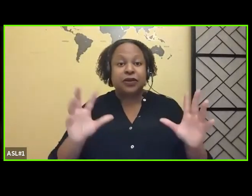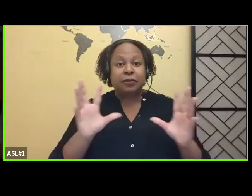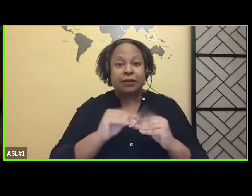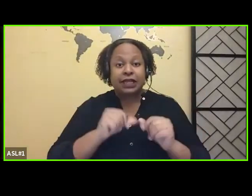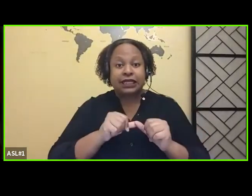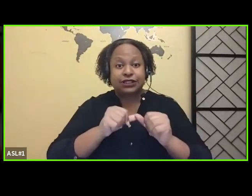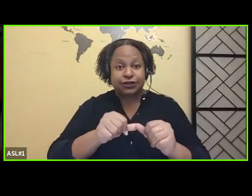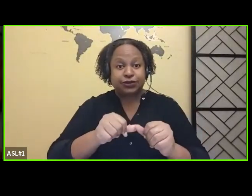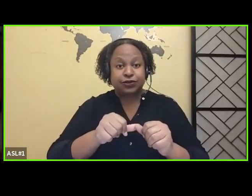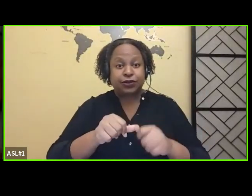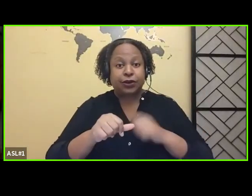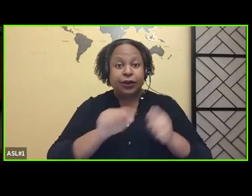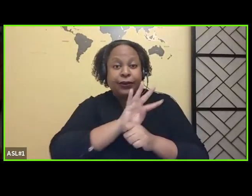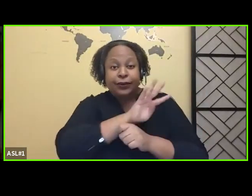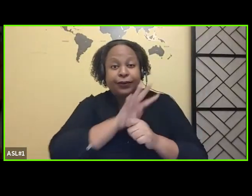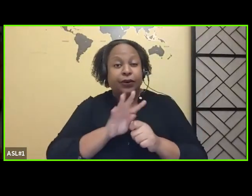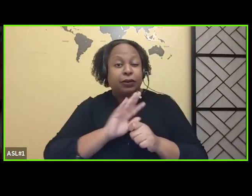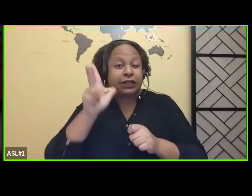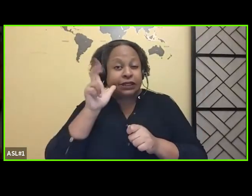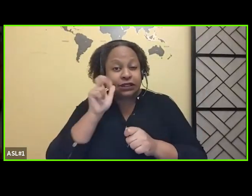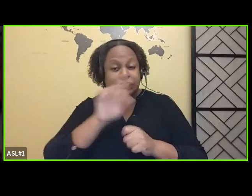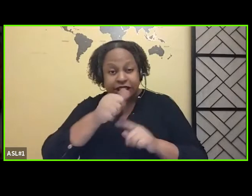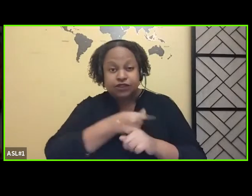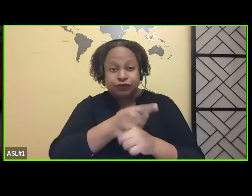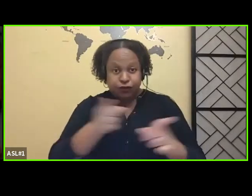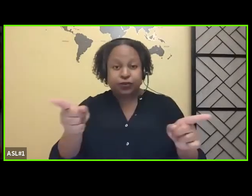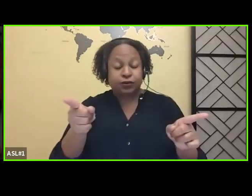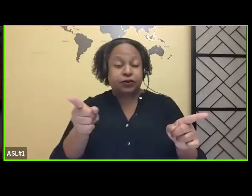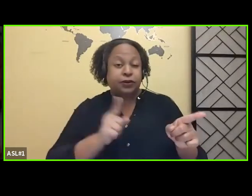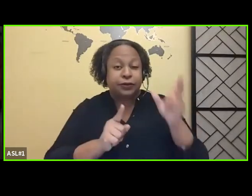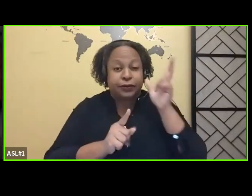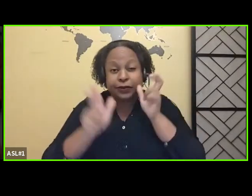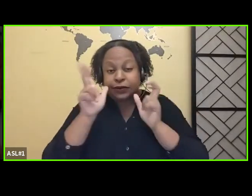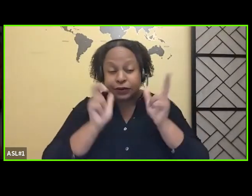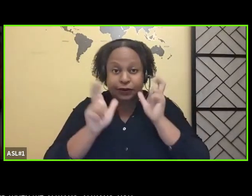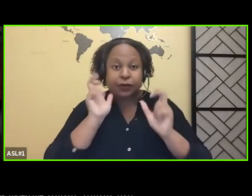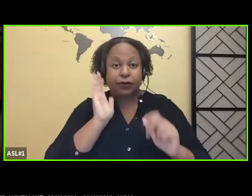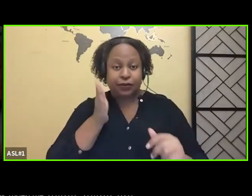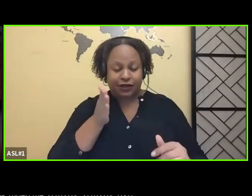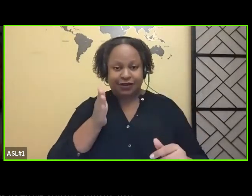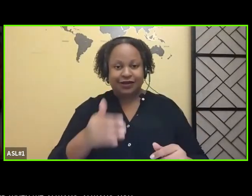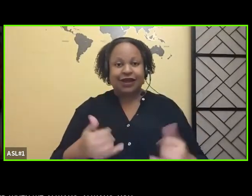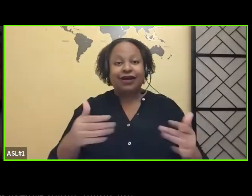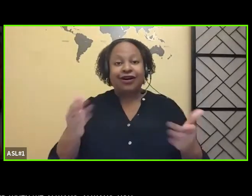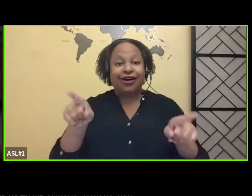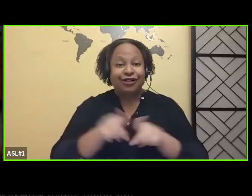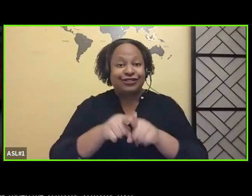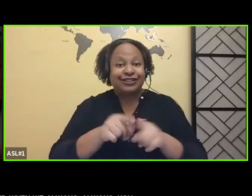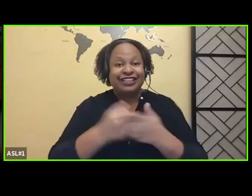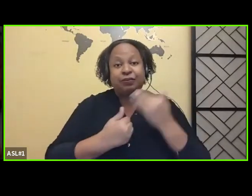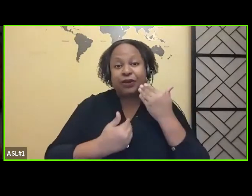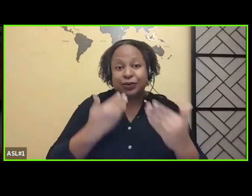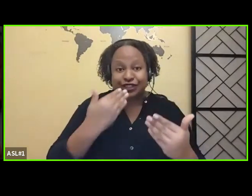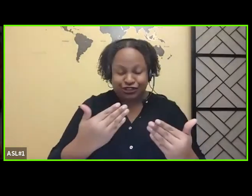will listen to each and every one of you. And then I just want to say, miigwech also